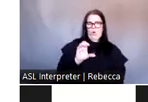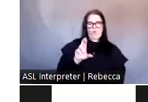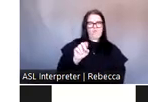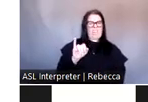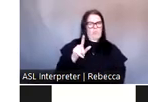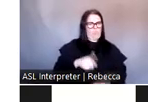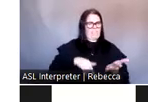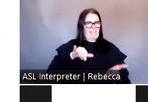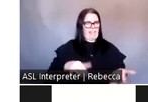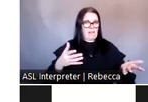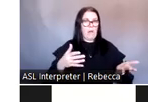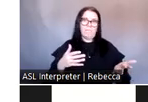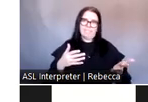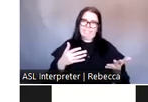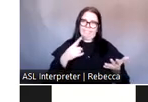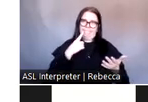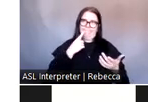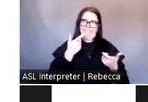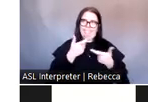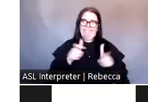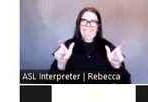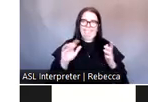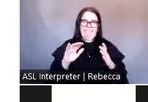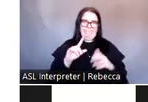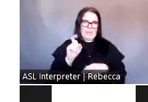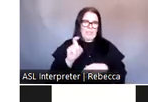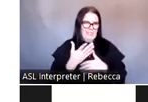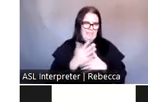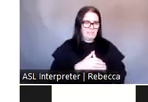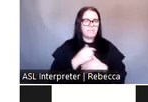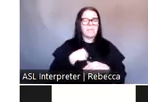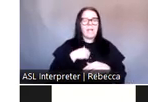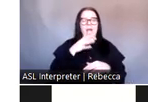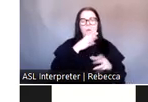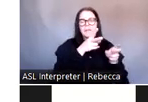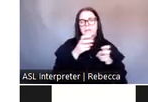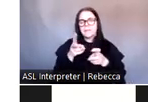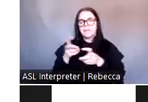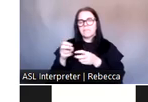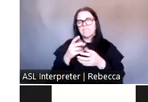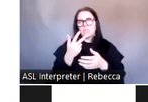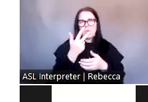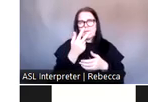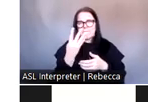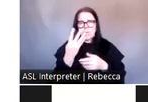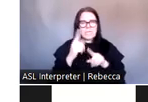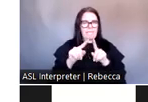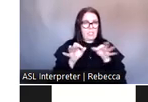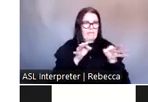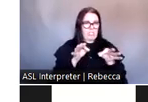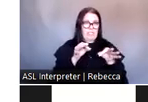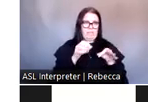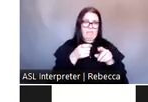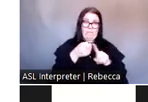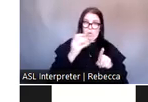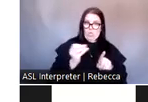I'm going to share with you three or four definitions from different sources in Ontario. And we'll see that